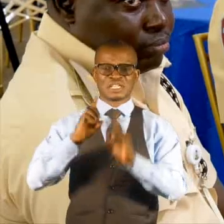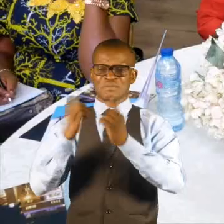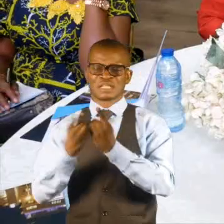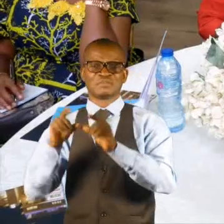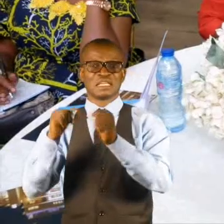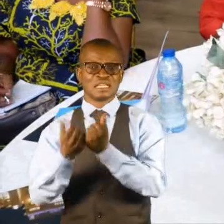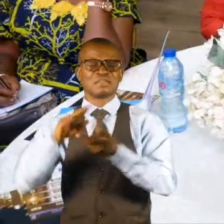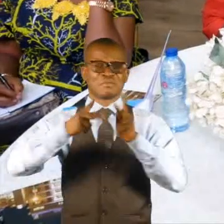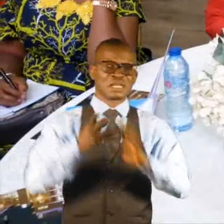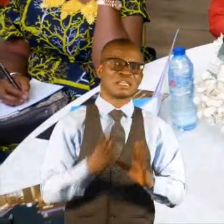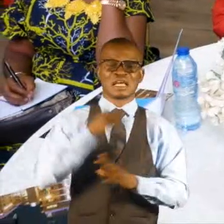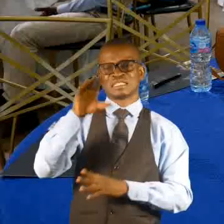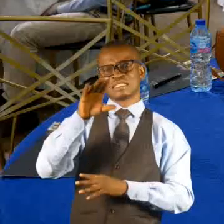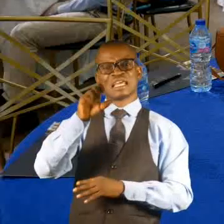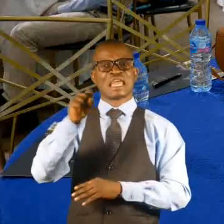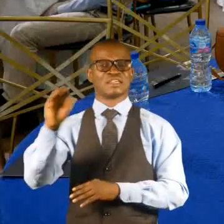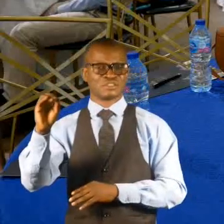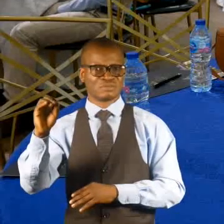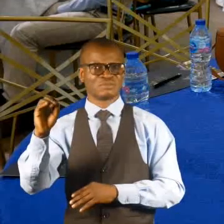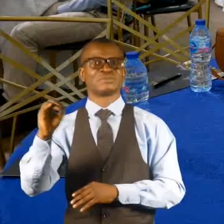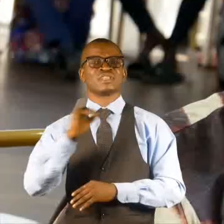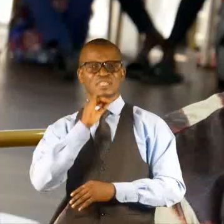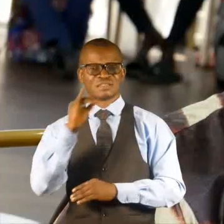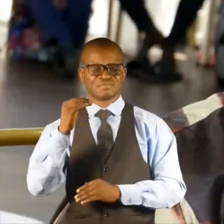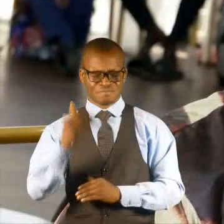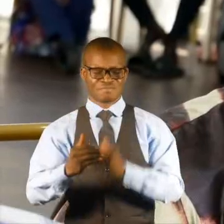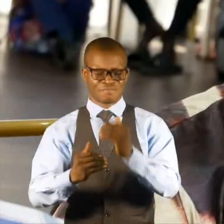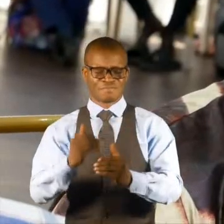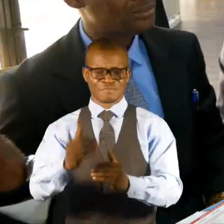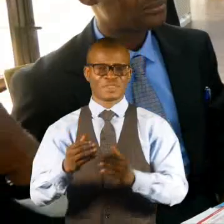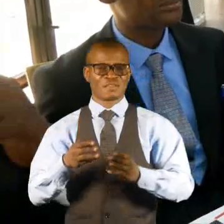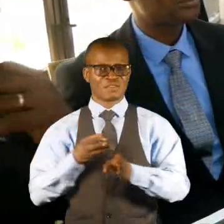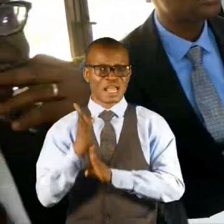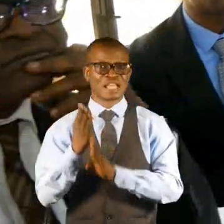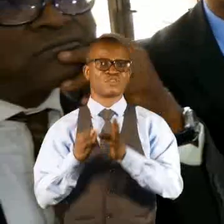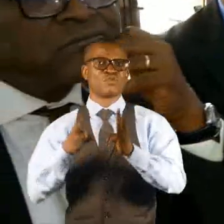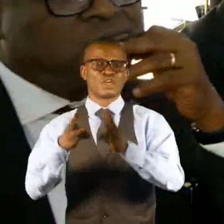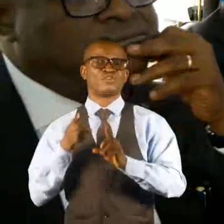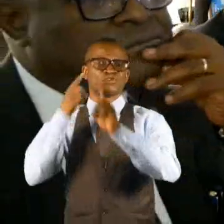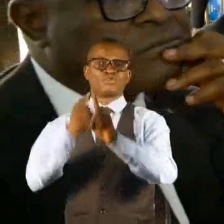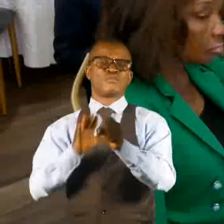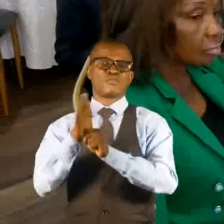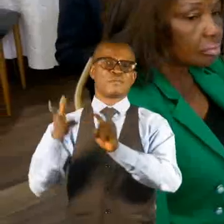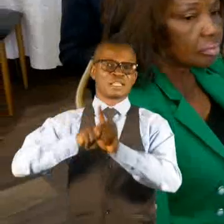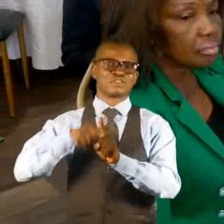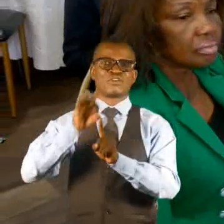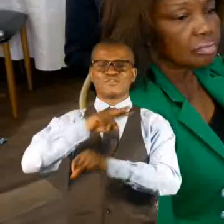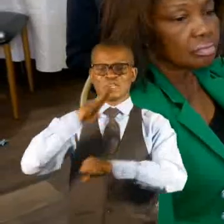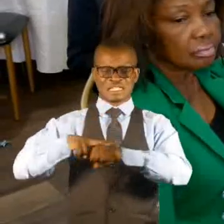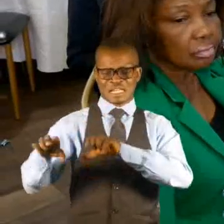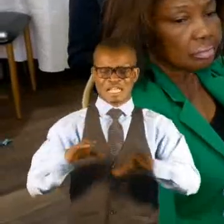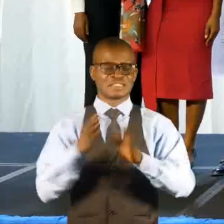40 ministries, departments, agencies, partners and civil society organizations, is a step in the right direction towards the full